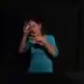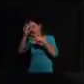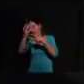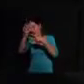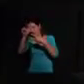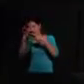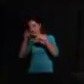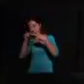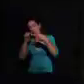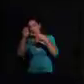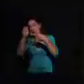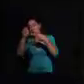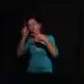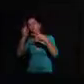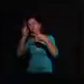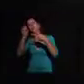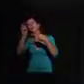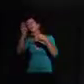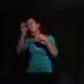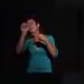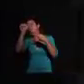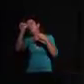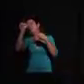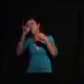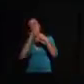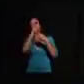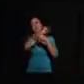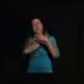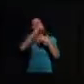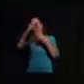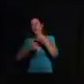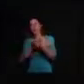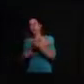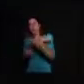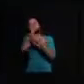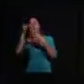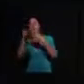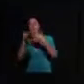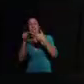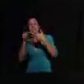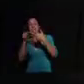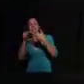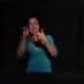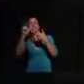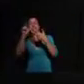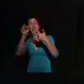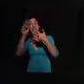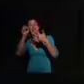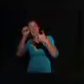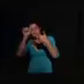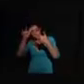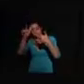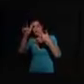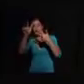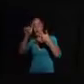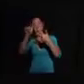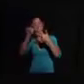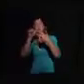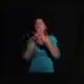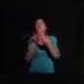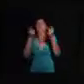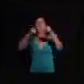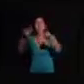The Relapse. So be sure to get one of those. Now, we are going to see two interviews from two very valued staff members